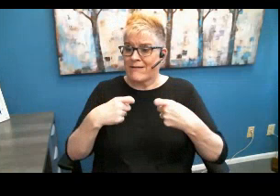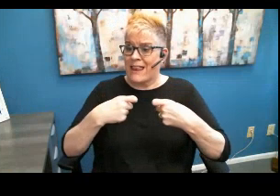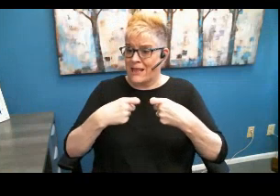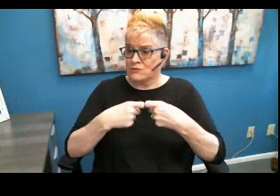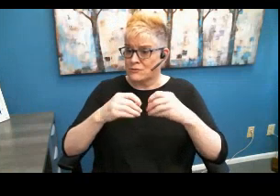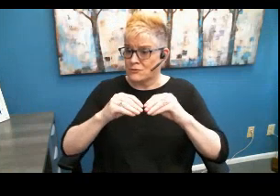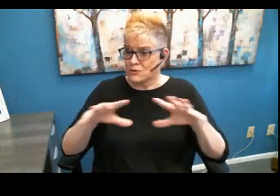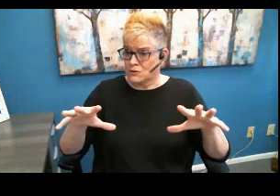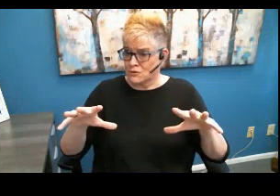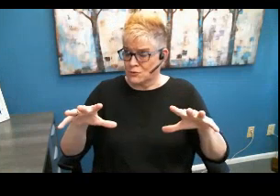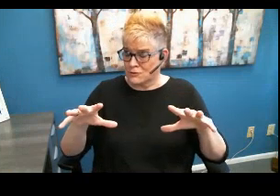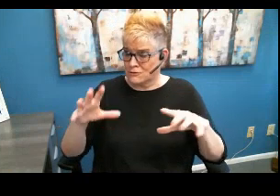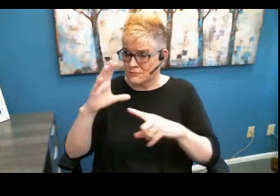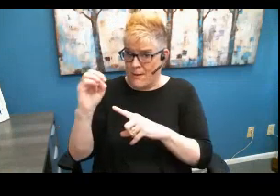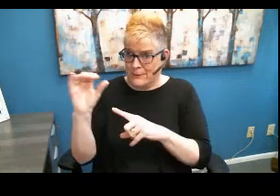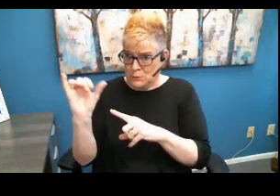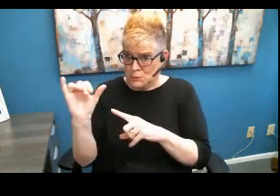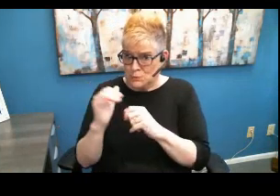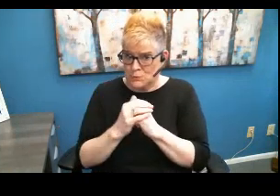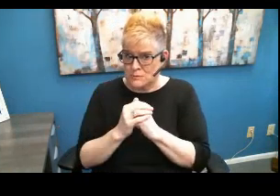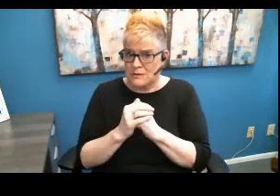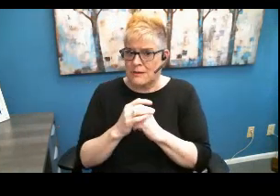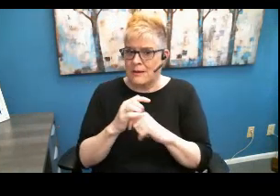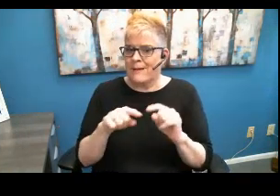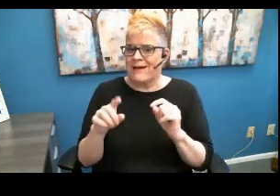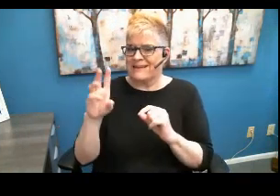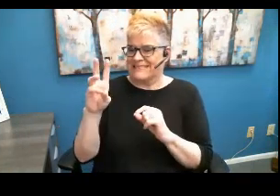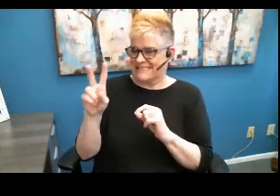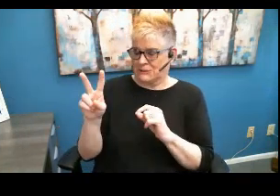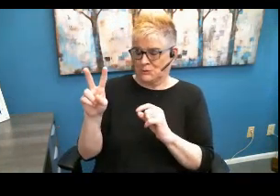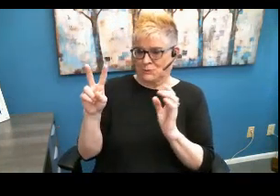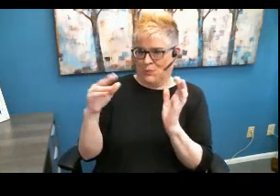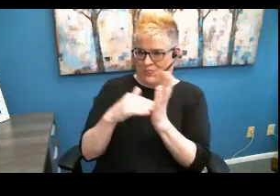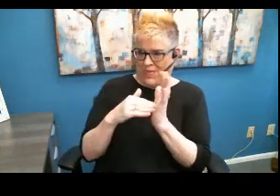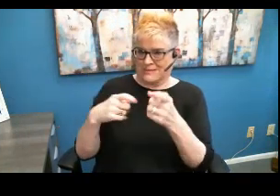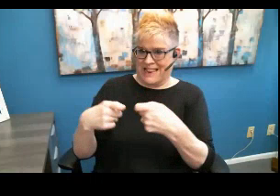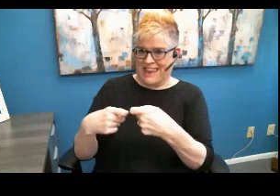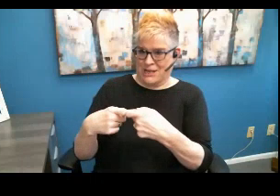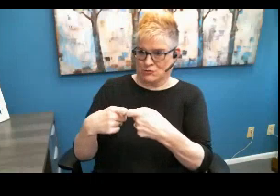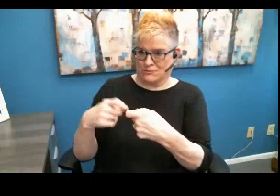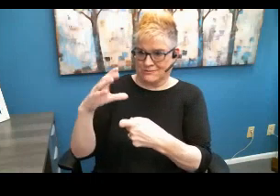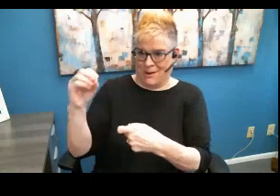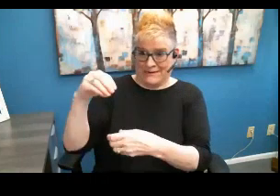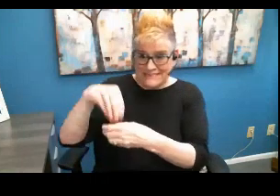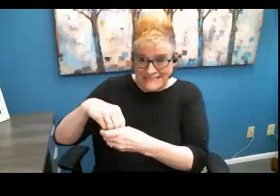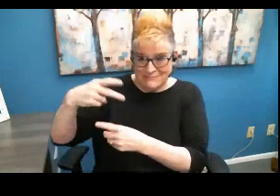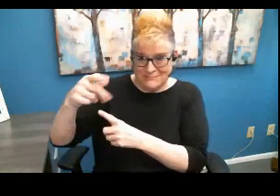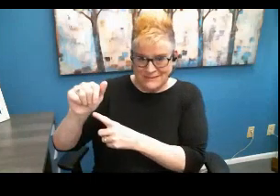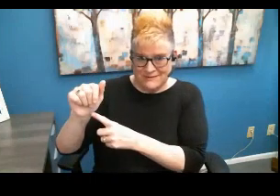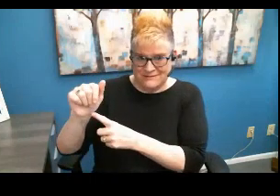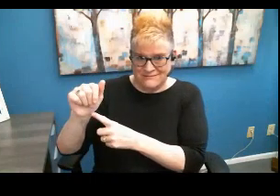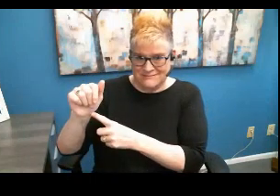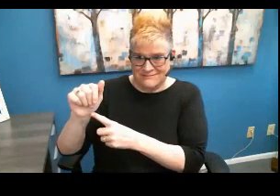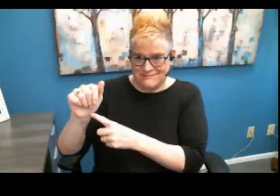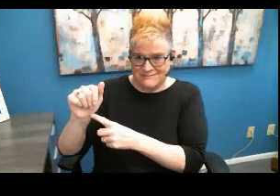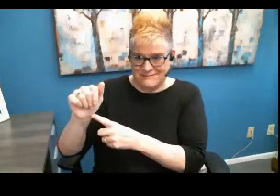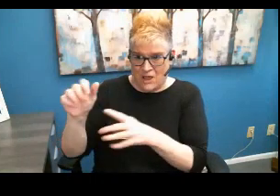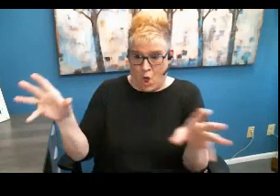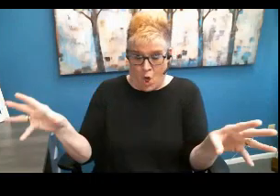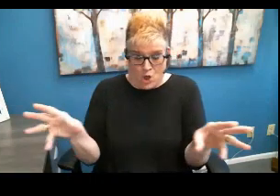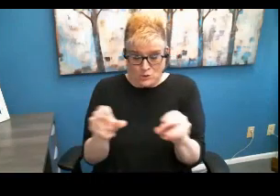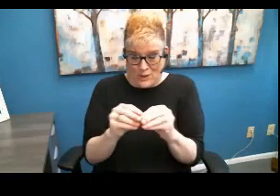another acronym out there for you. But we serve 62,000 electric customers in Pennsylvania through 2,600 miles of electric lines.